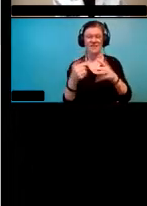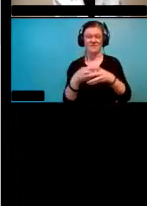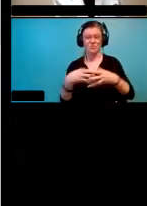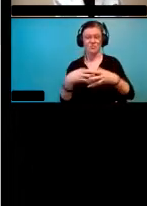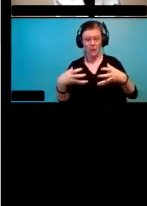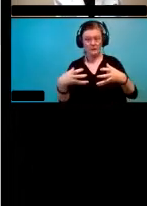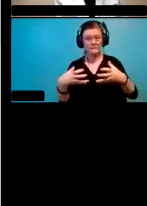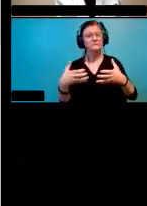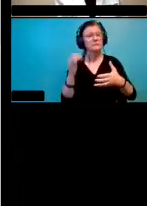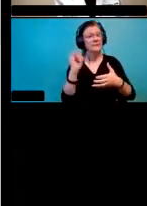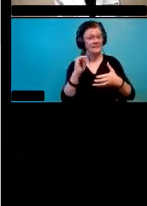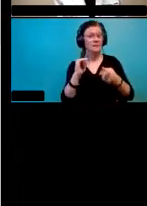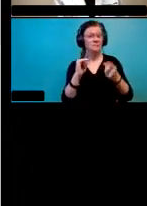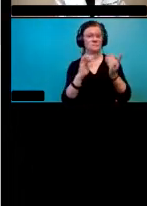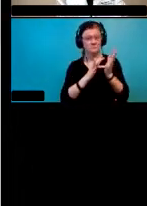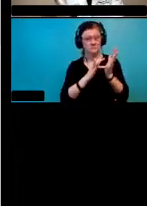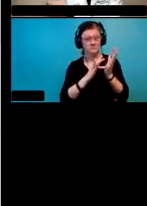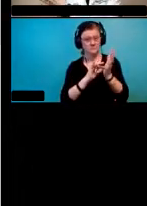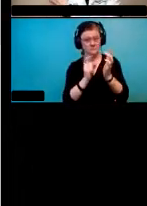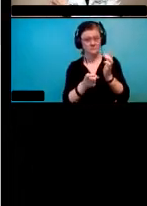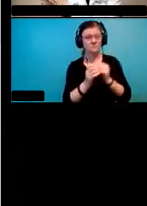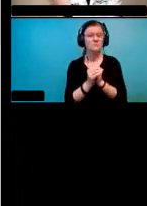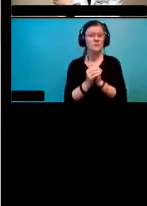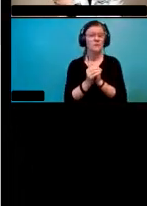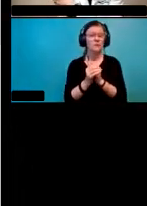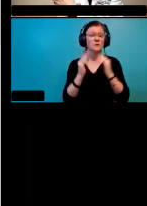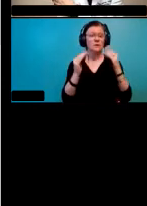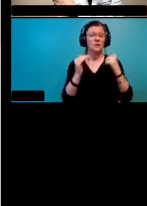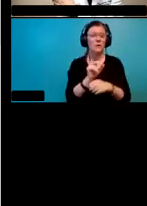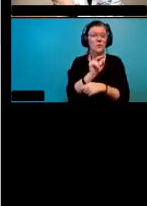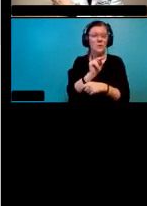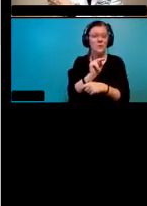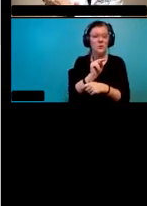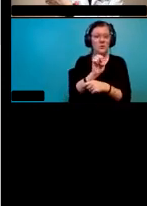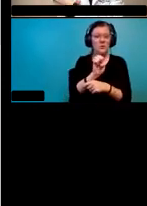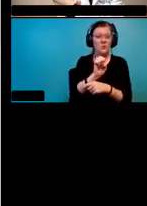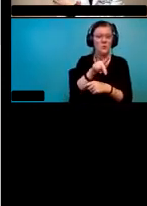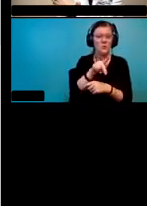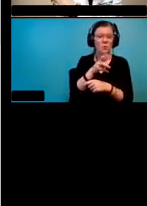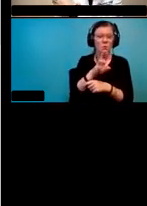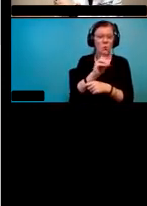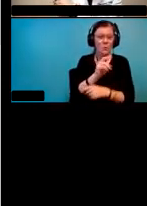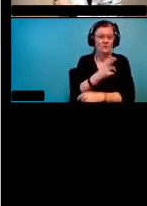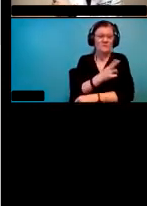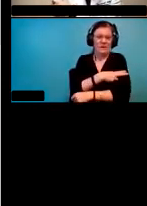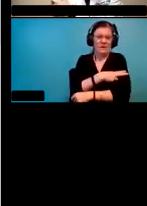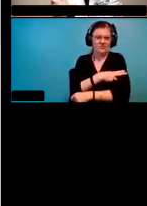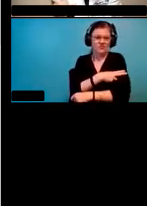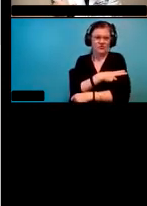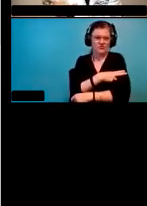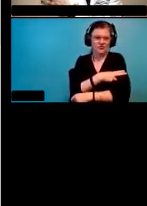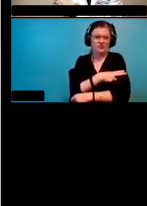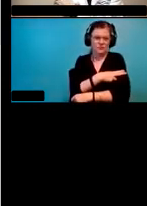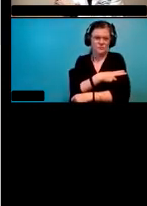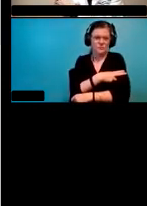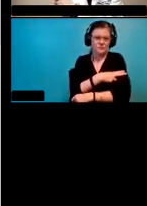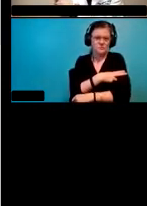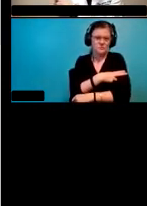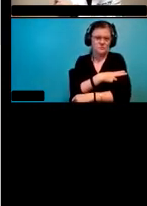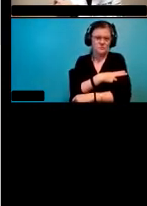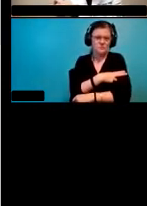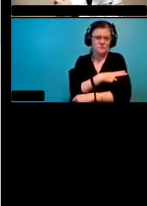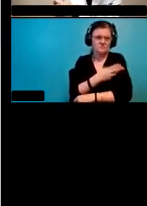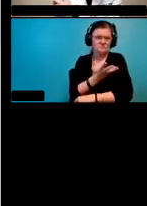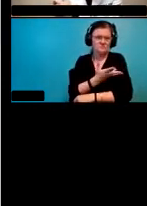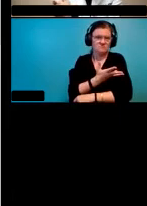that. The Nupro is a patch. So it's a patch you can put on your skin, and that one stays on